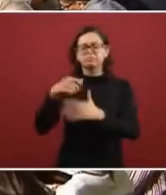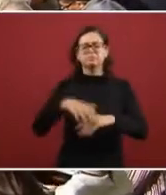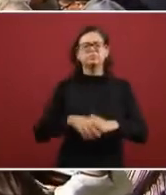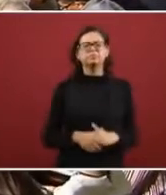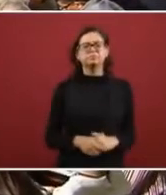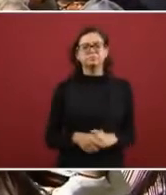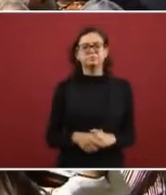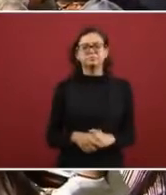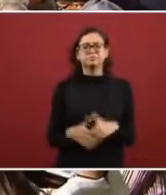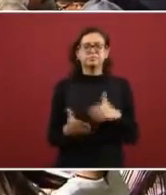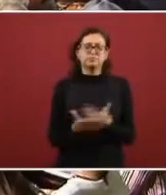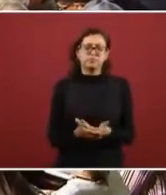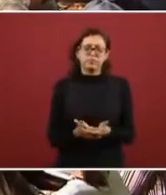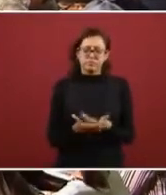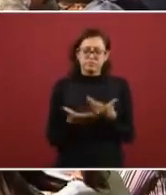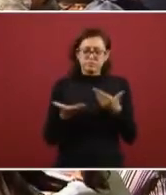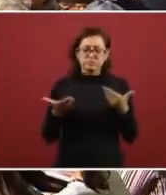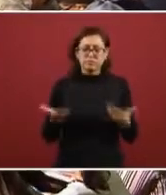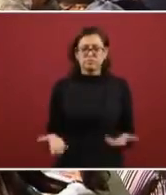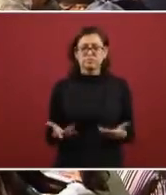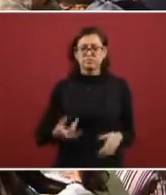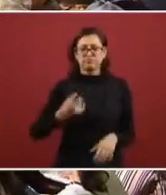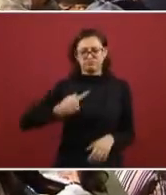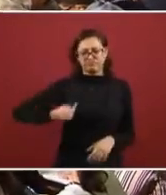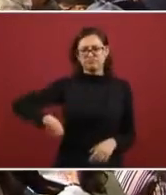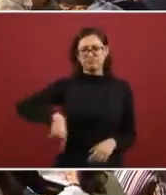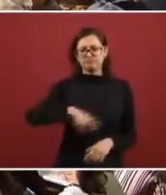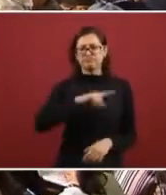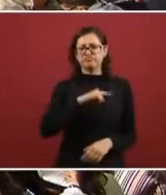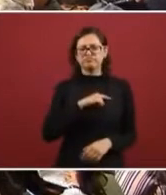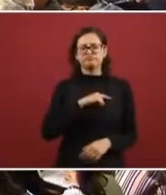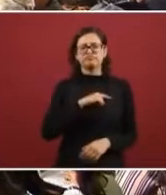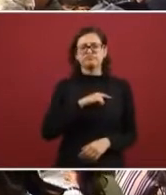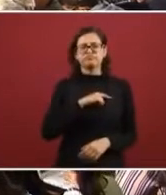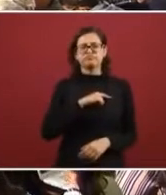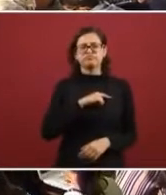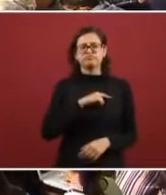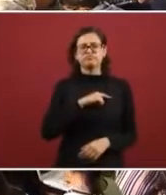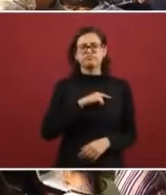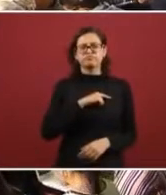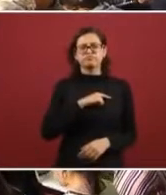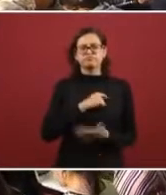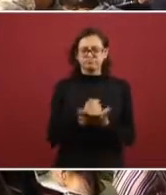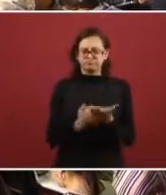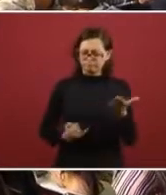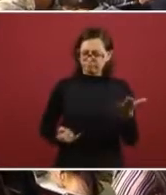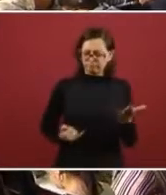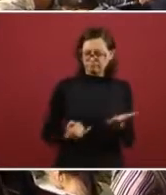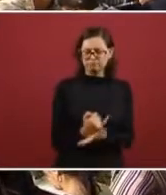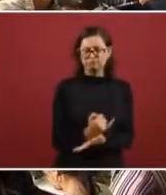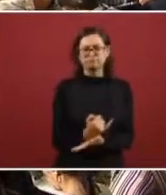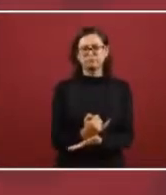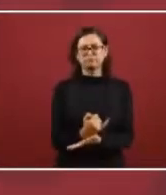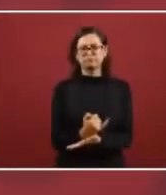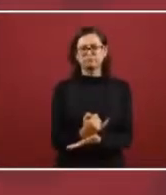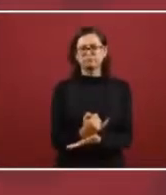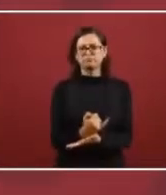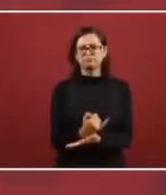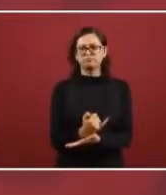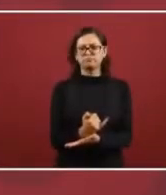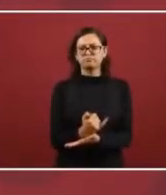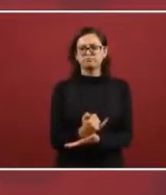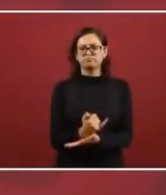assistance. Ahora nos hemos propuesto, today we proposed que no se